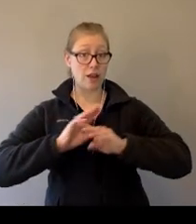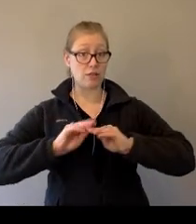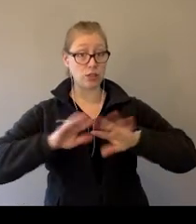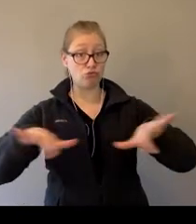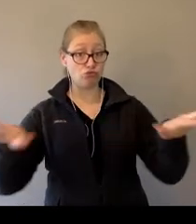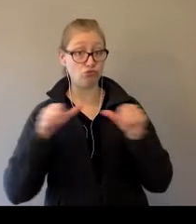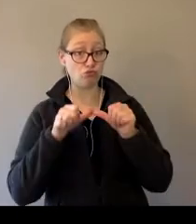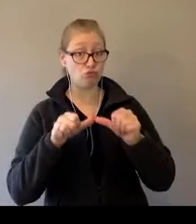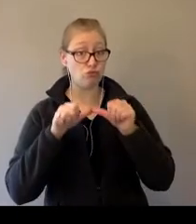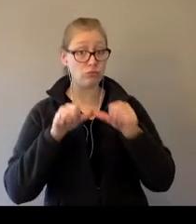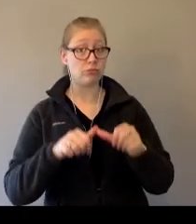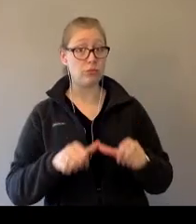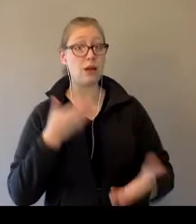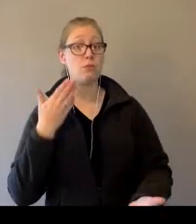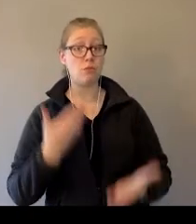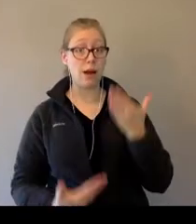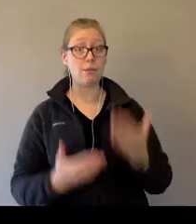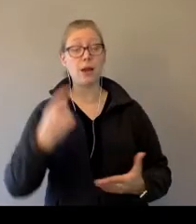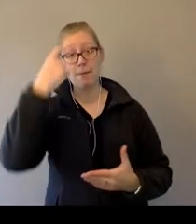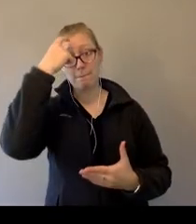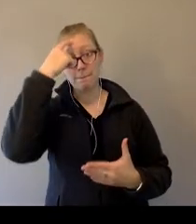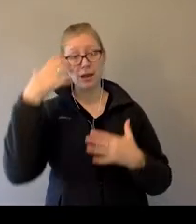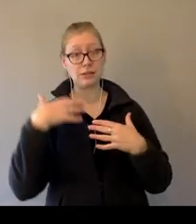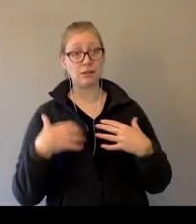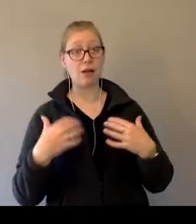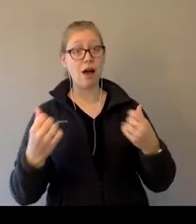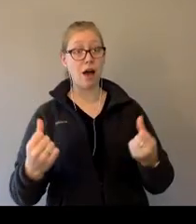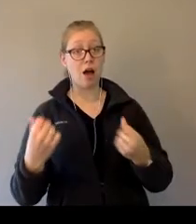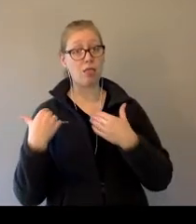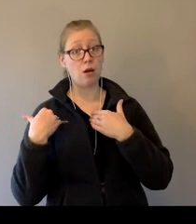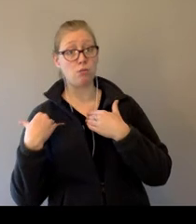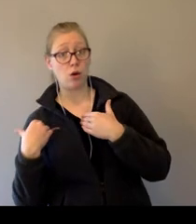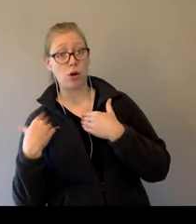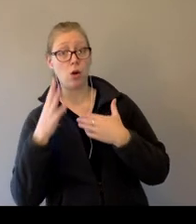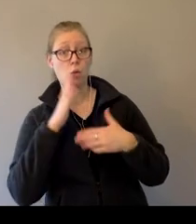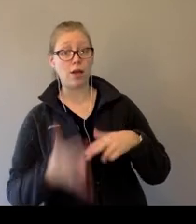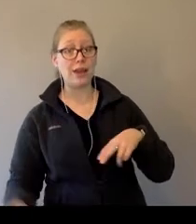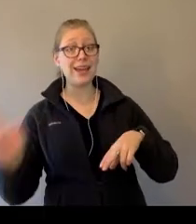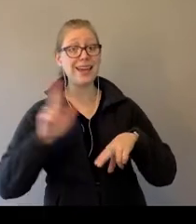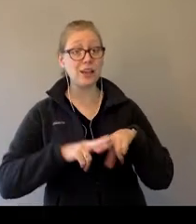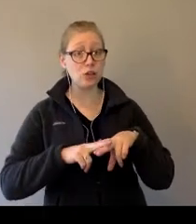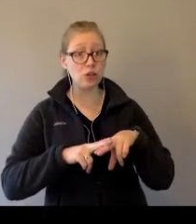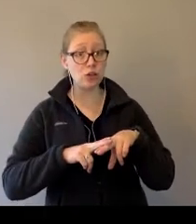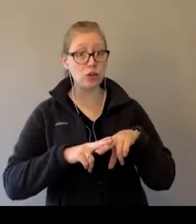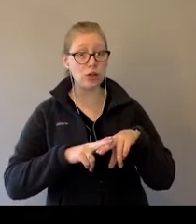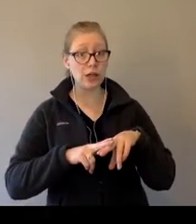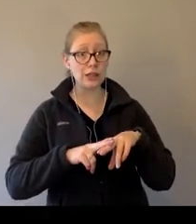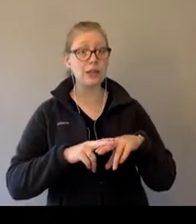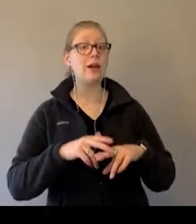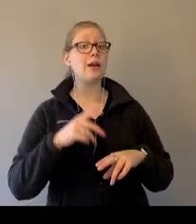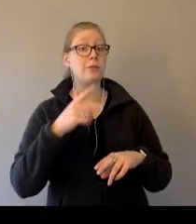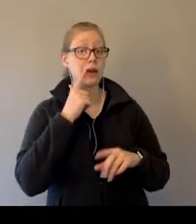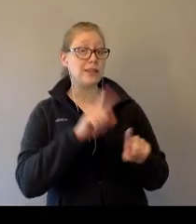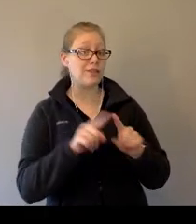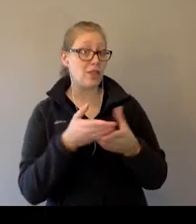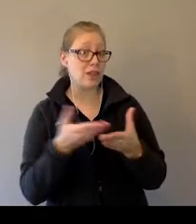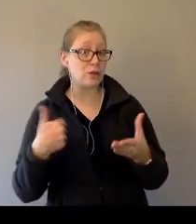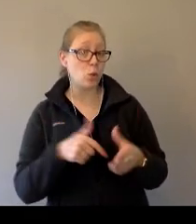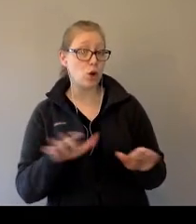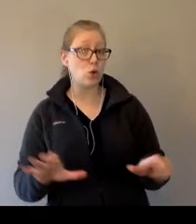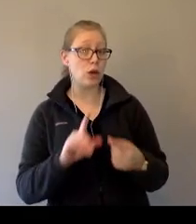burden will increase as measures taken to slow the spread of the virus, such as social distancing, business and school closures,